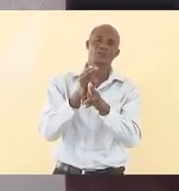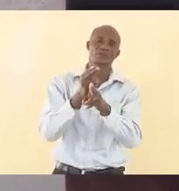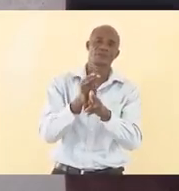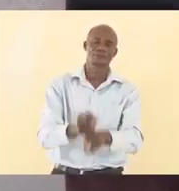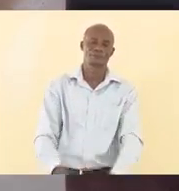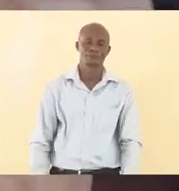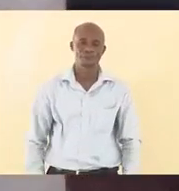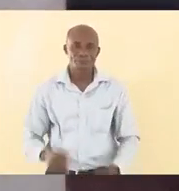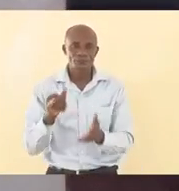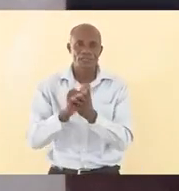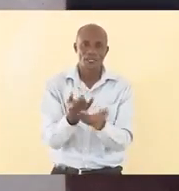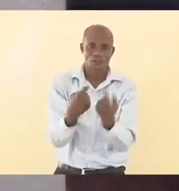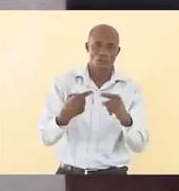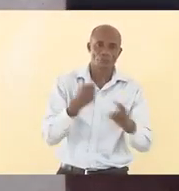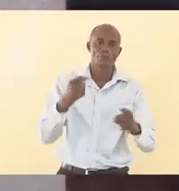That come from everywhere.